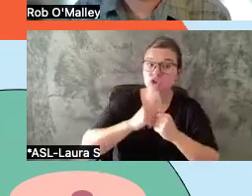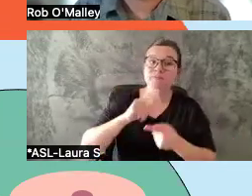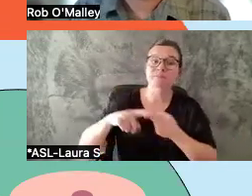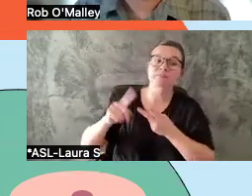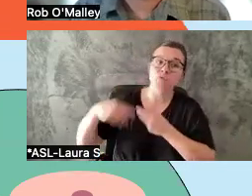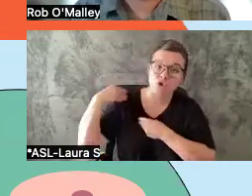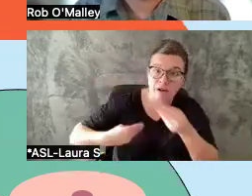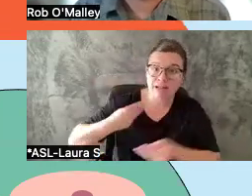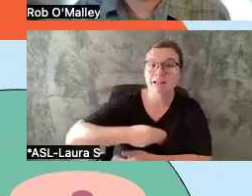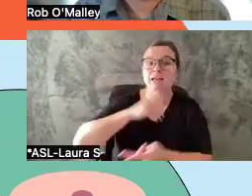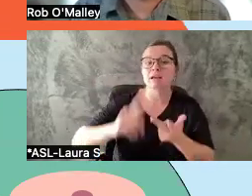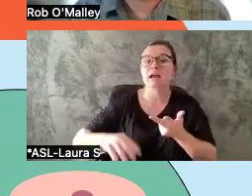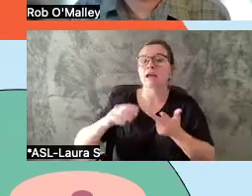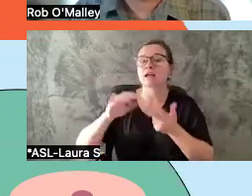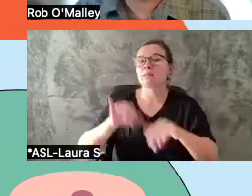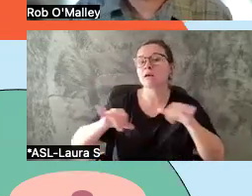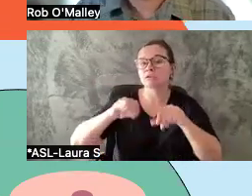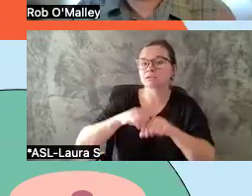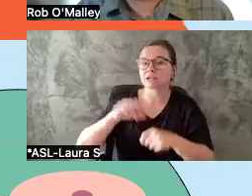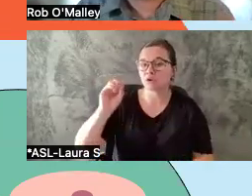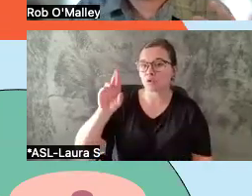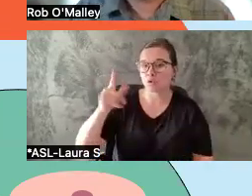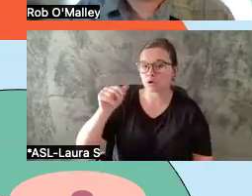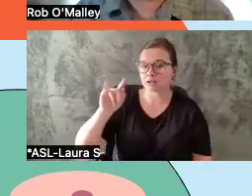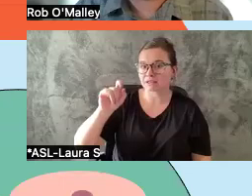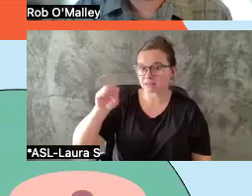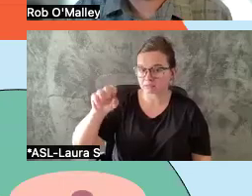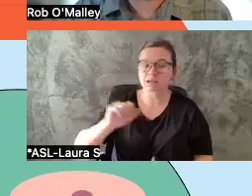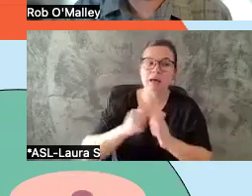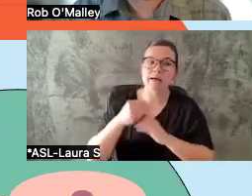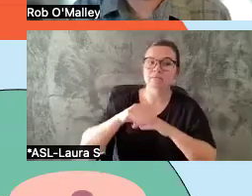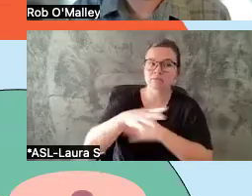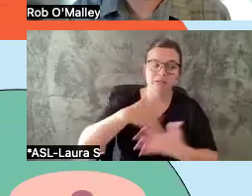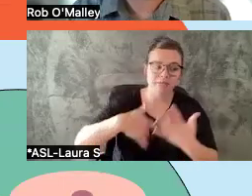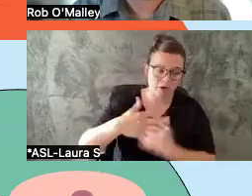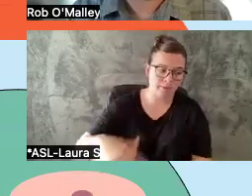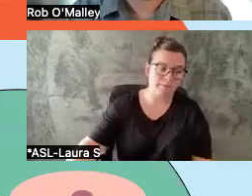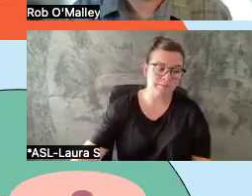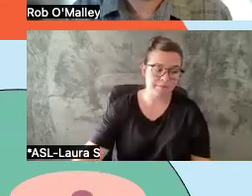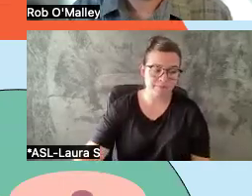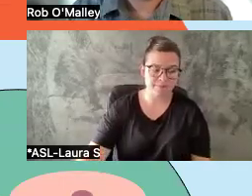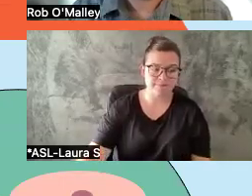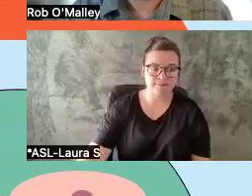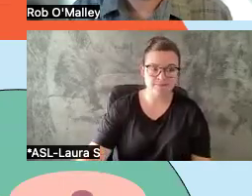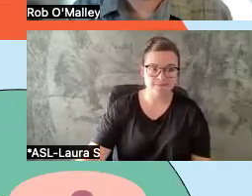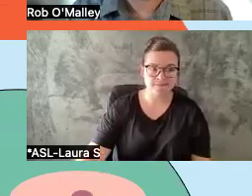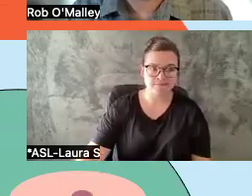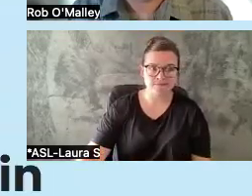to patterns in living organisms at every scale, including how they interact with the environment.